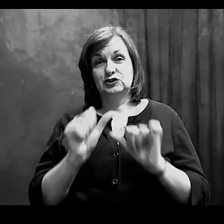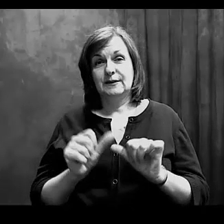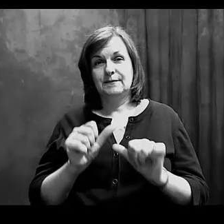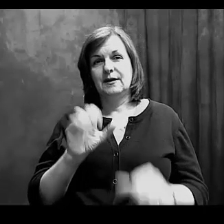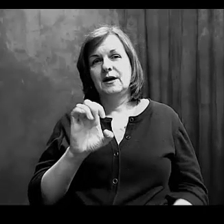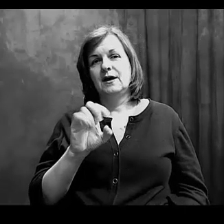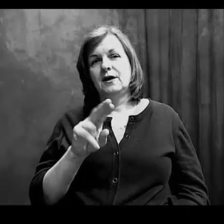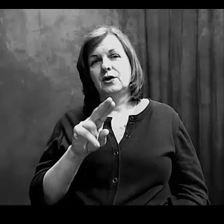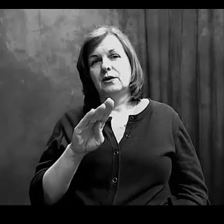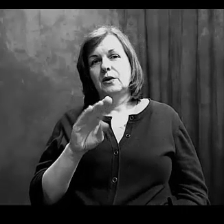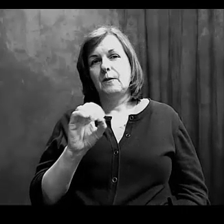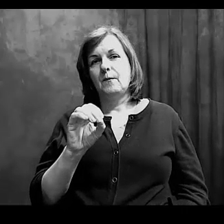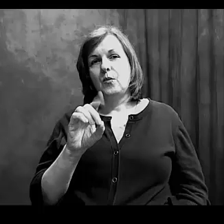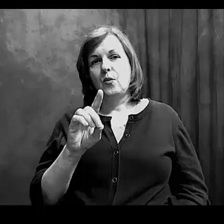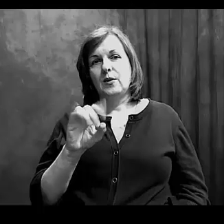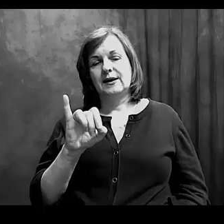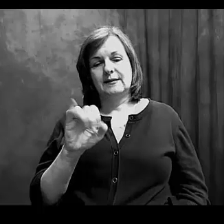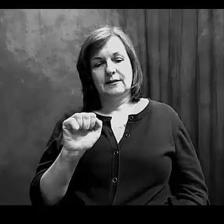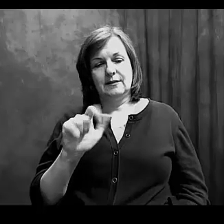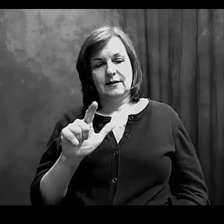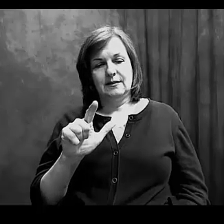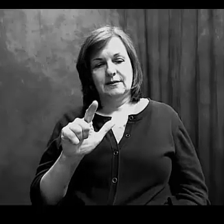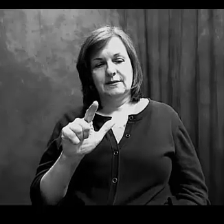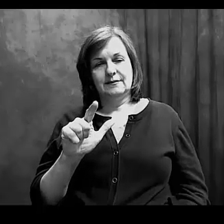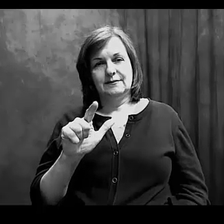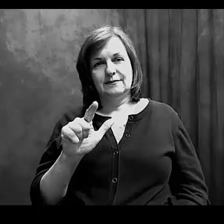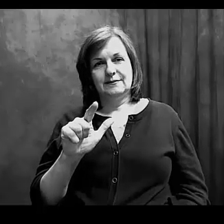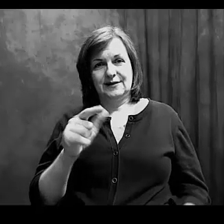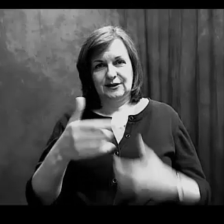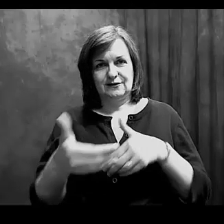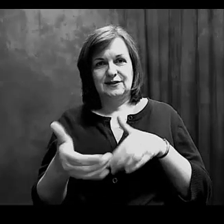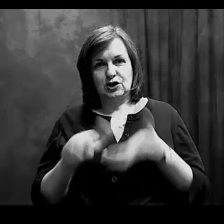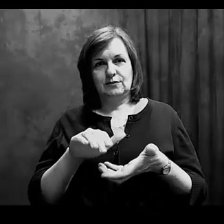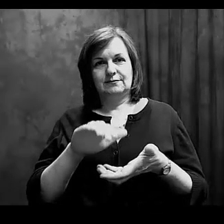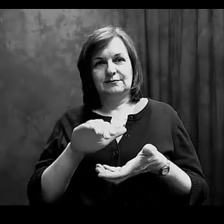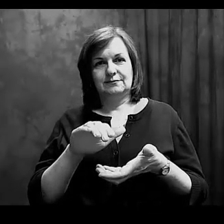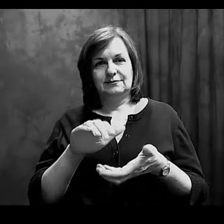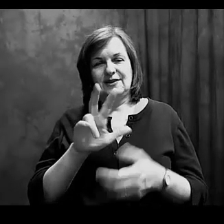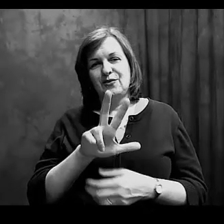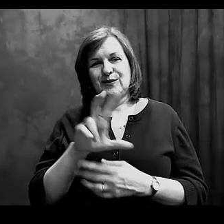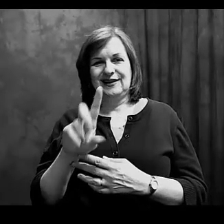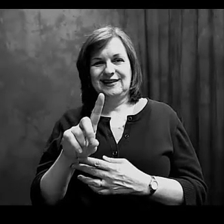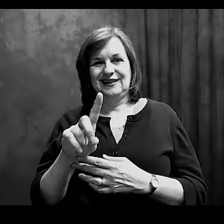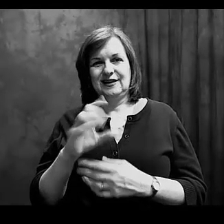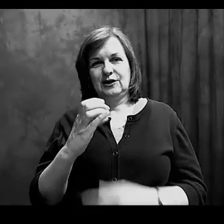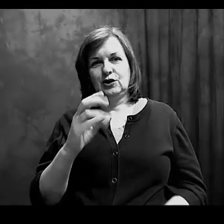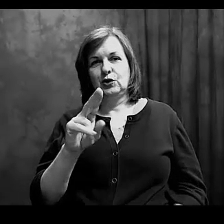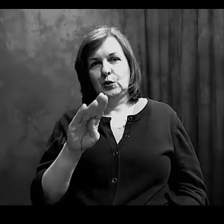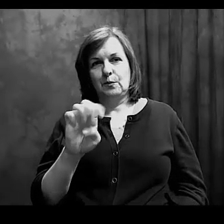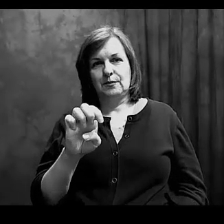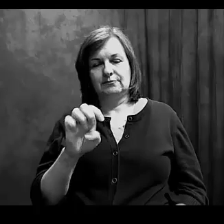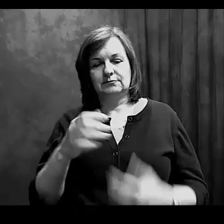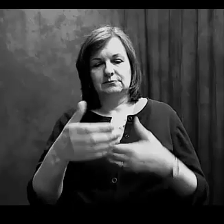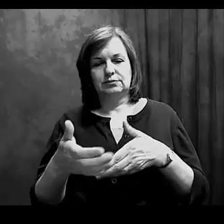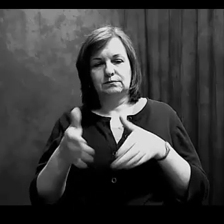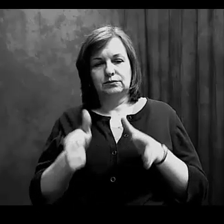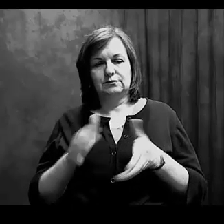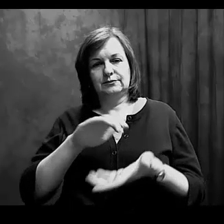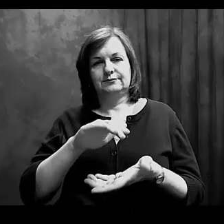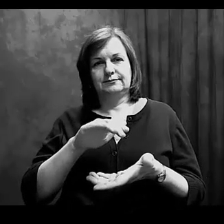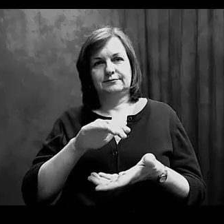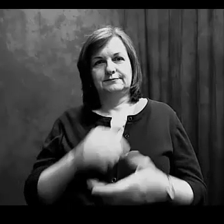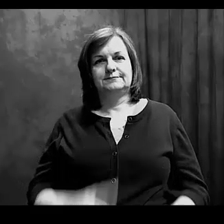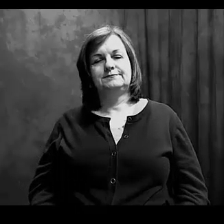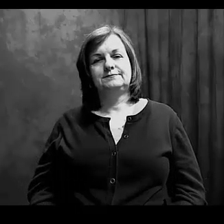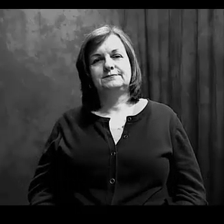Cuboidal? Well, it's as it sounds. It's a cube. They're three-dimensional, so we have